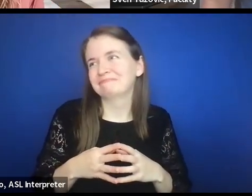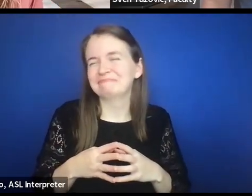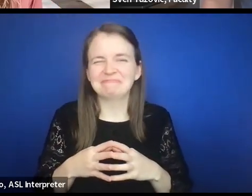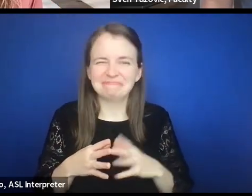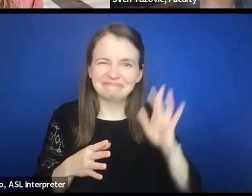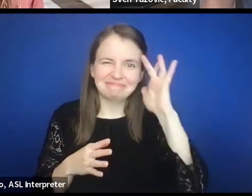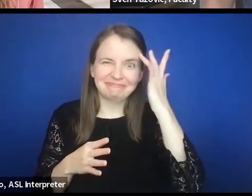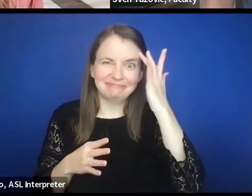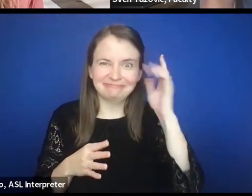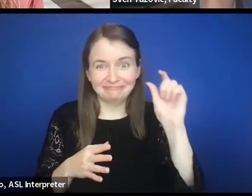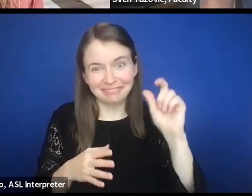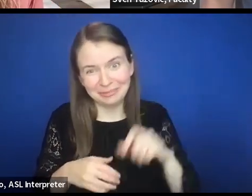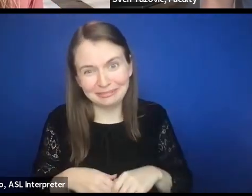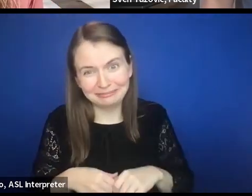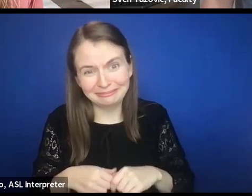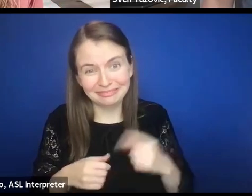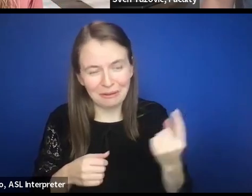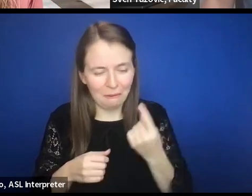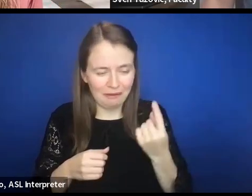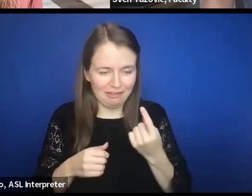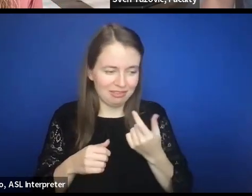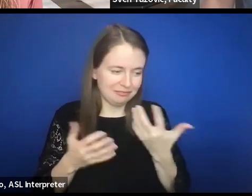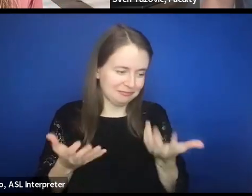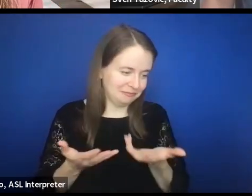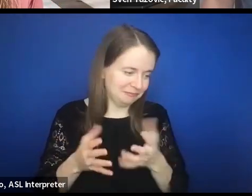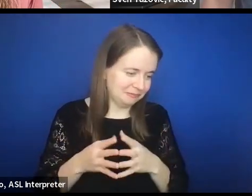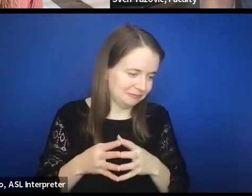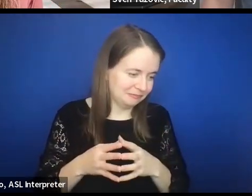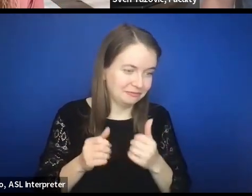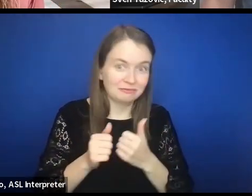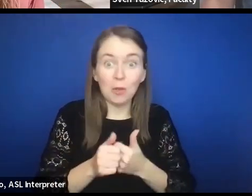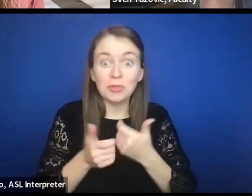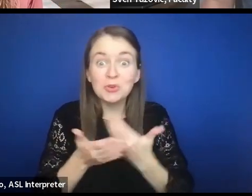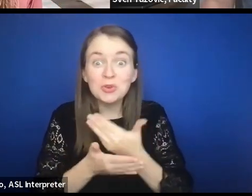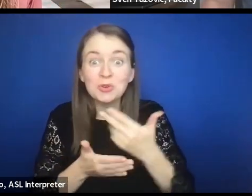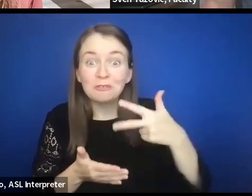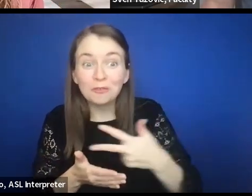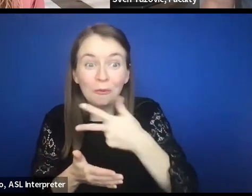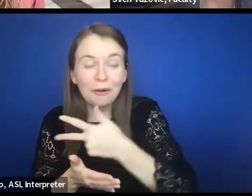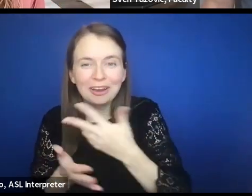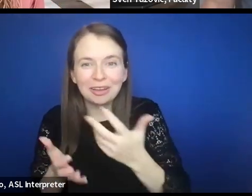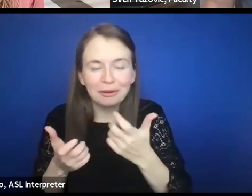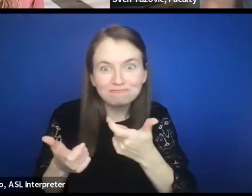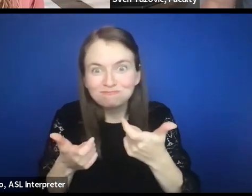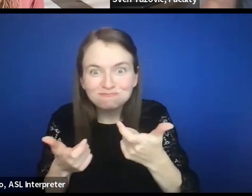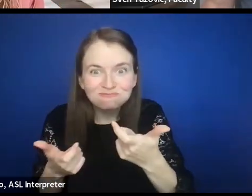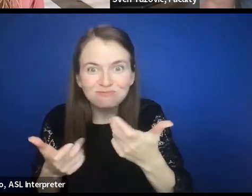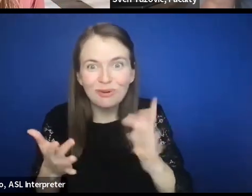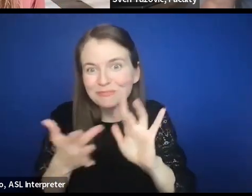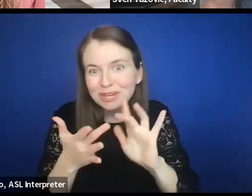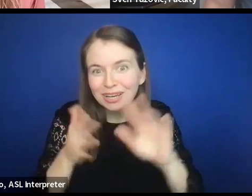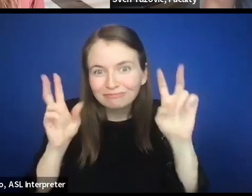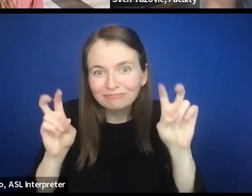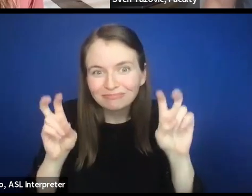bit annoying. And so I was always following the new voyage because I still wanted to be in touch.